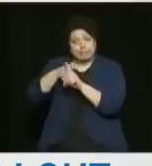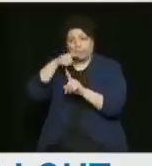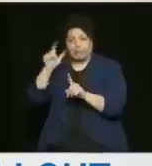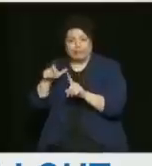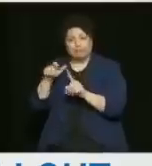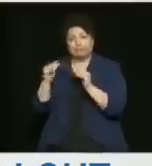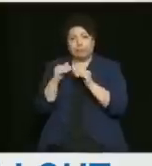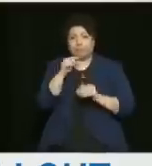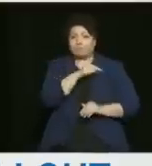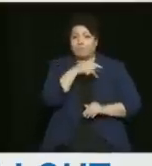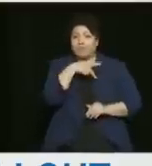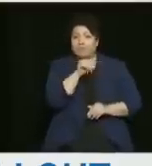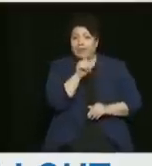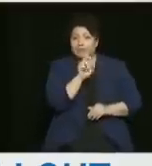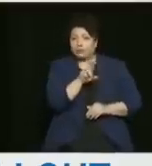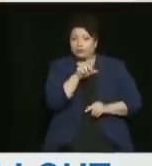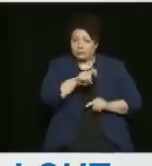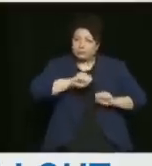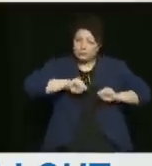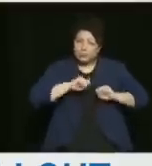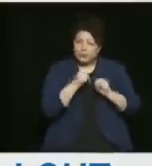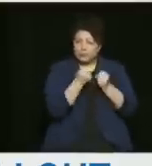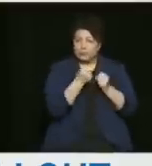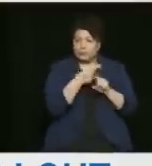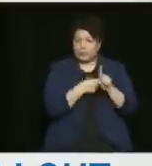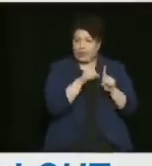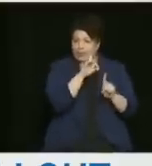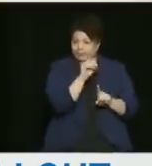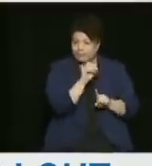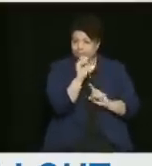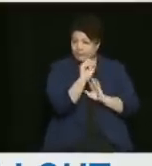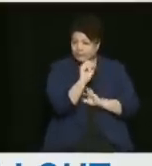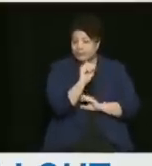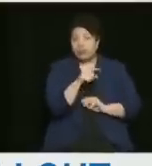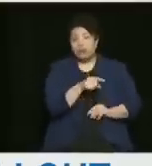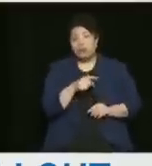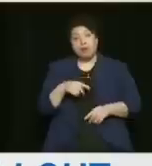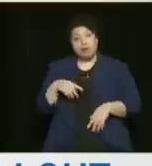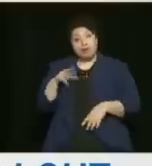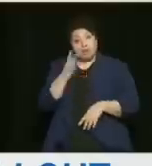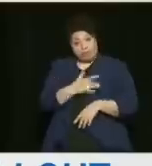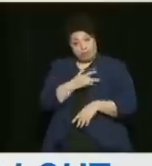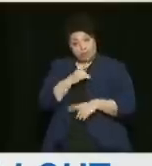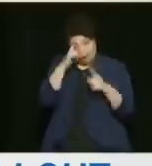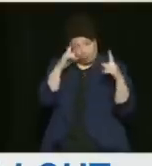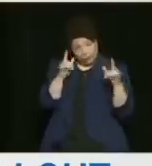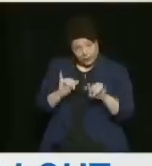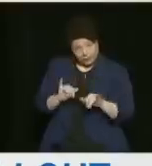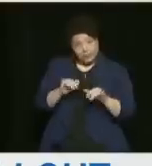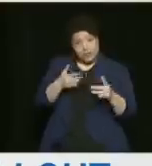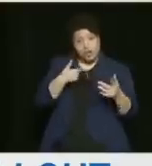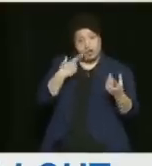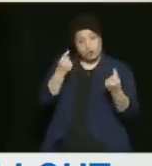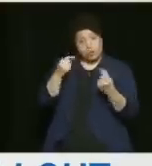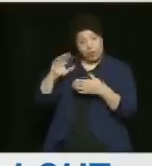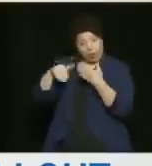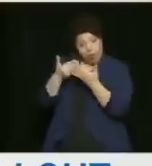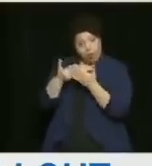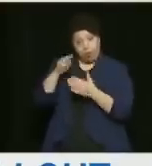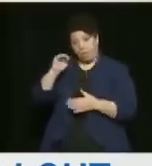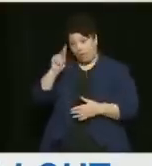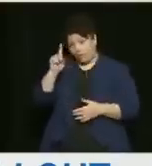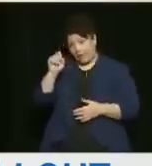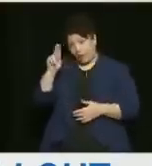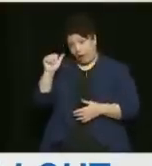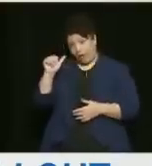vaccine. And I think, to the credit, the provinces have then agreed, said yes, if we're agreeing to send all of the Moderna vaccine to the territories